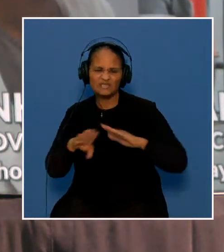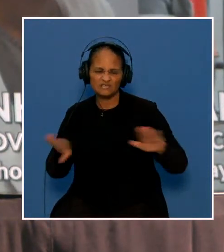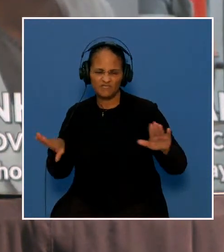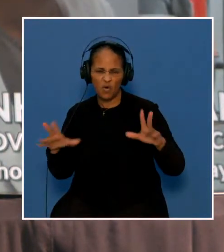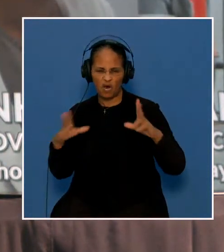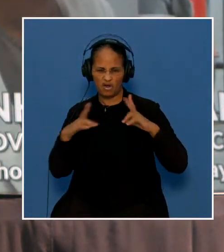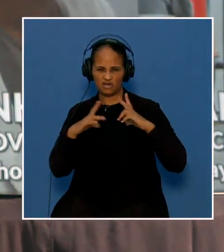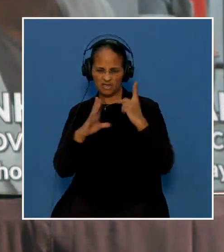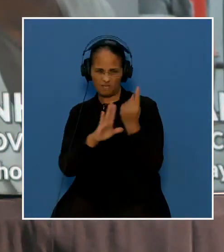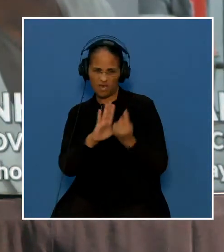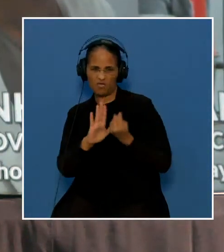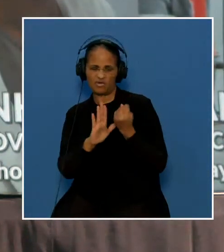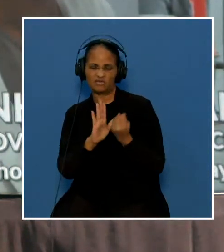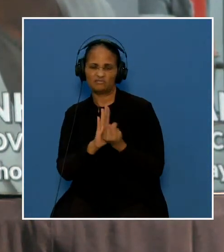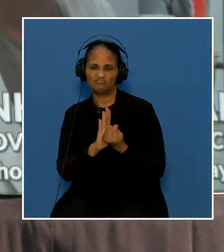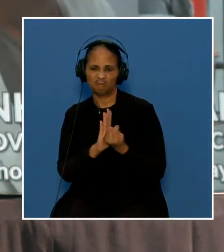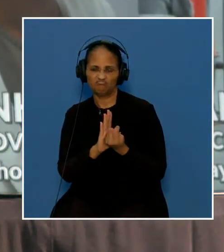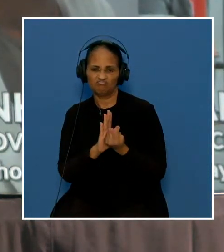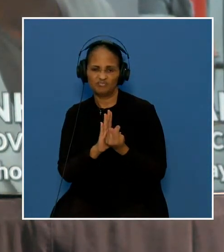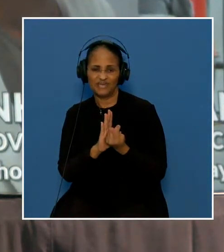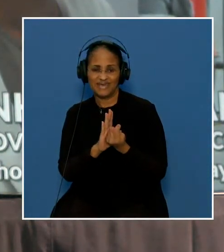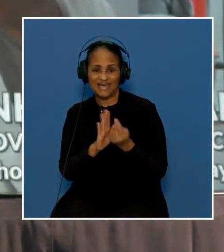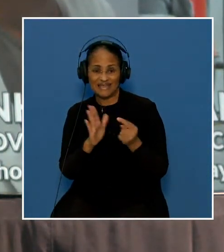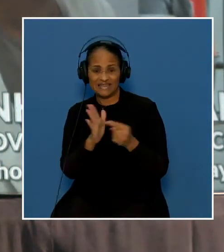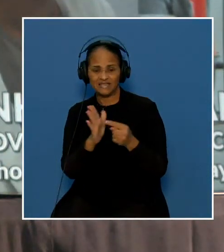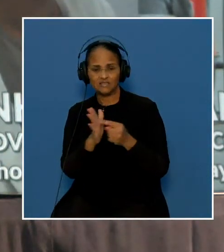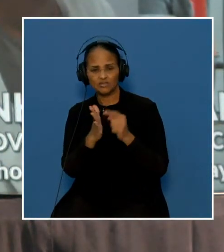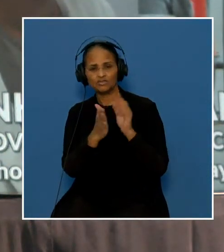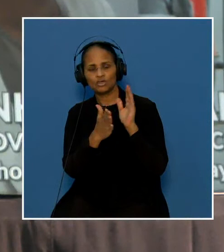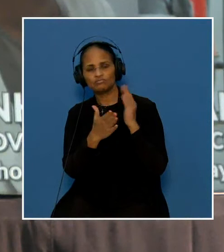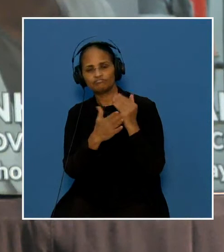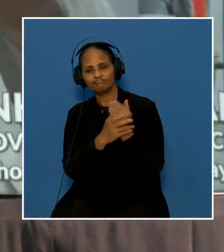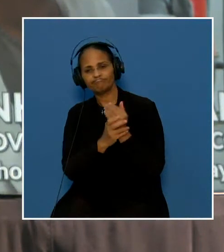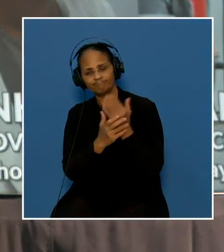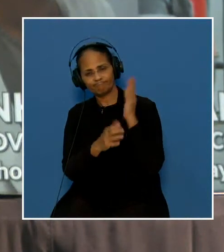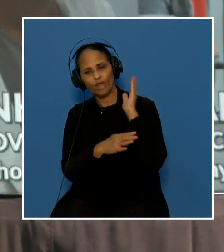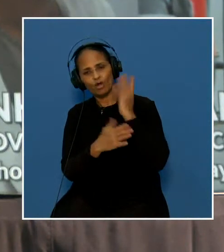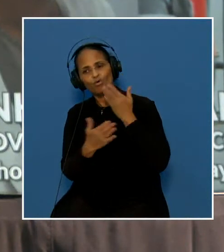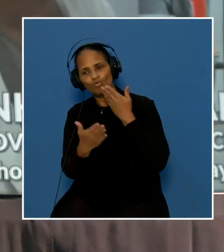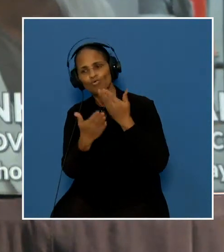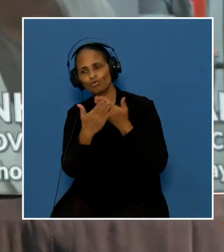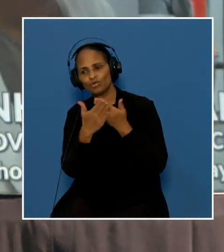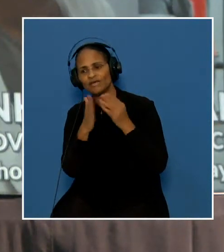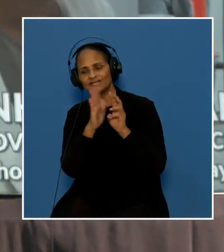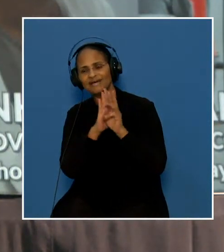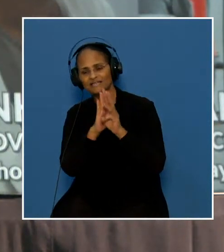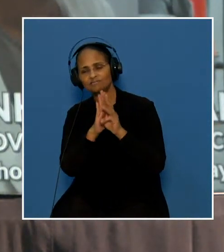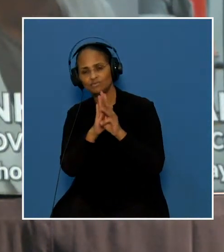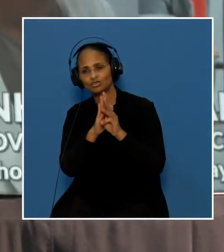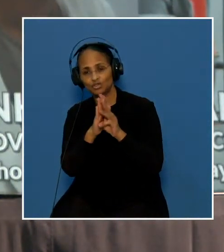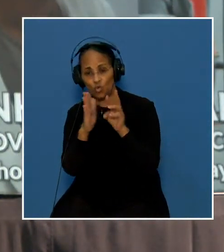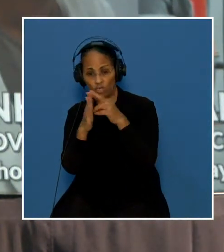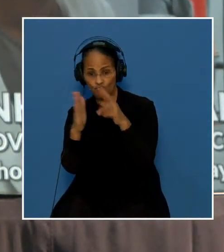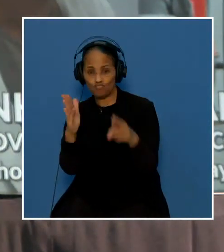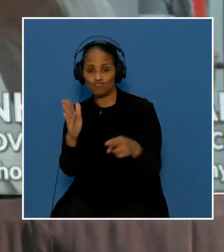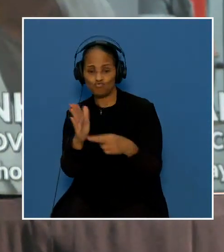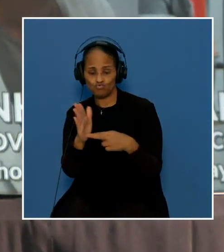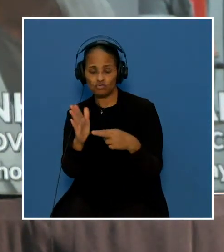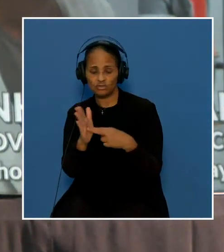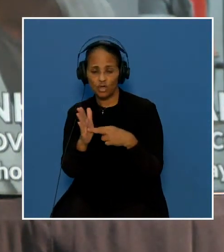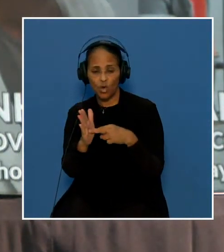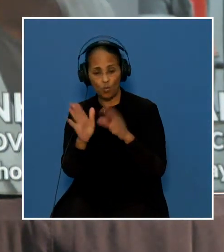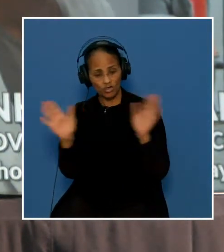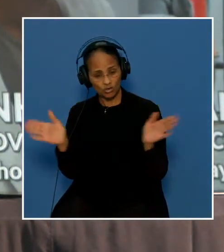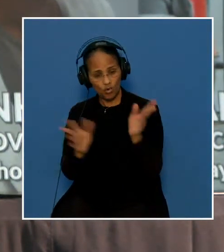holiday period. This is a testament to our residents who adhere to the health guidelines and advisories which